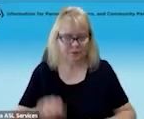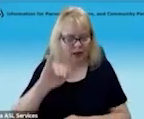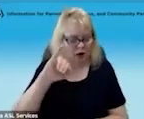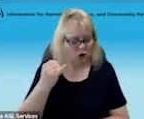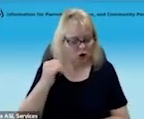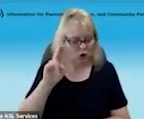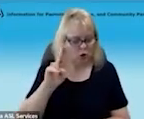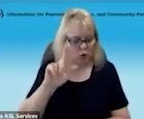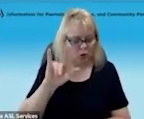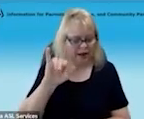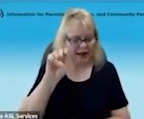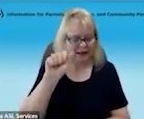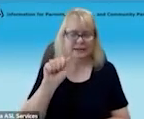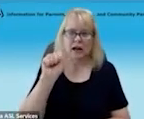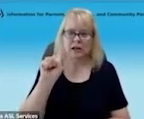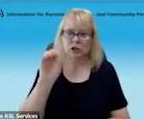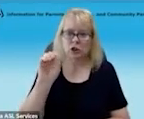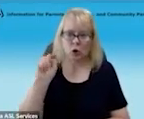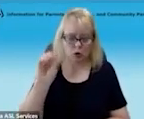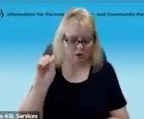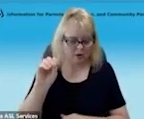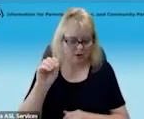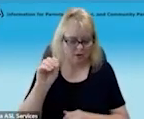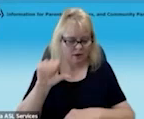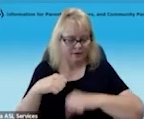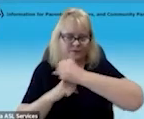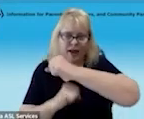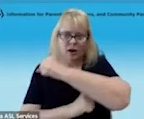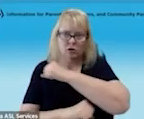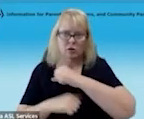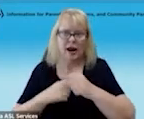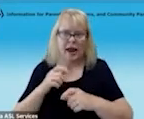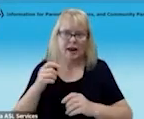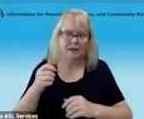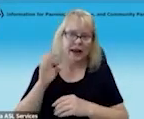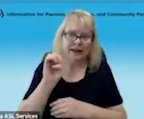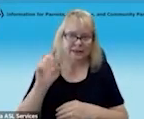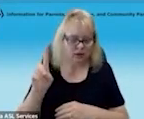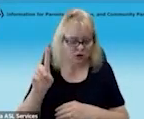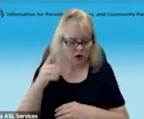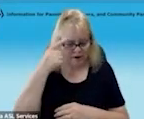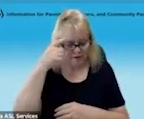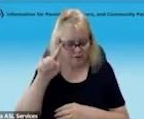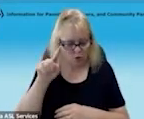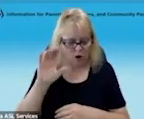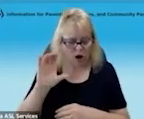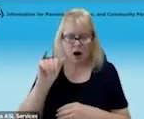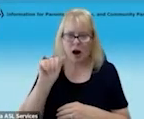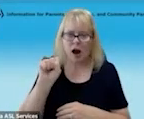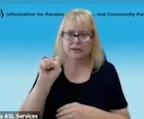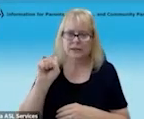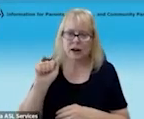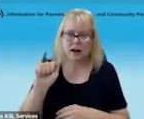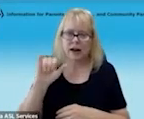www.cdc.gov/protect-children. Now, let's meet our speakers for today's community panel. First up, we have Julissa